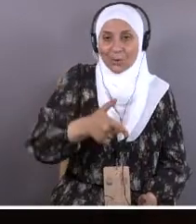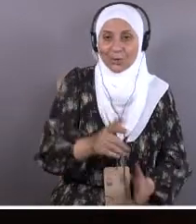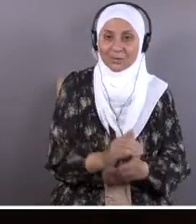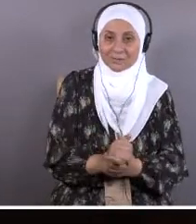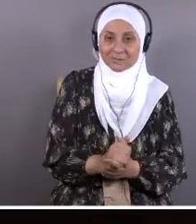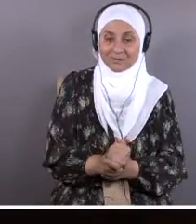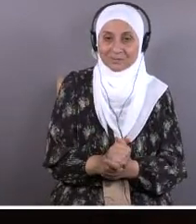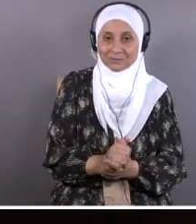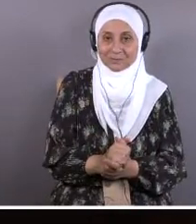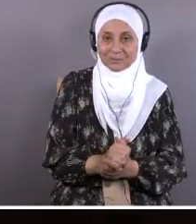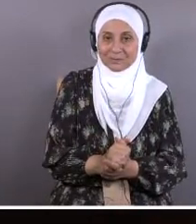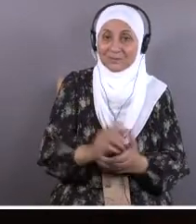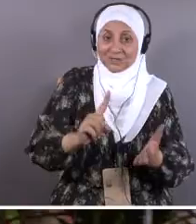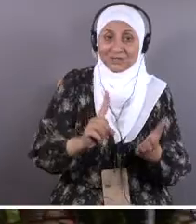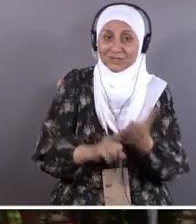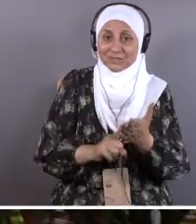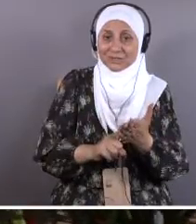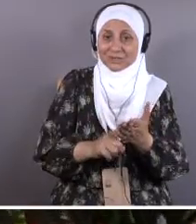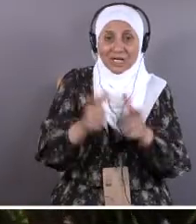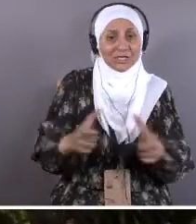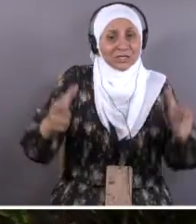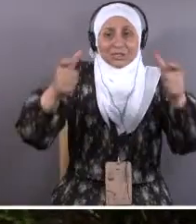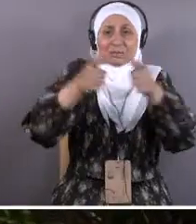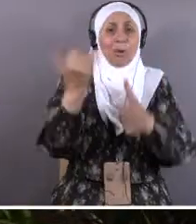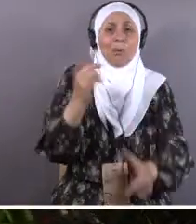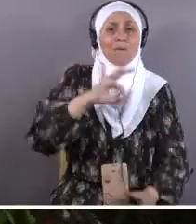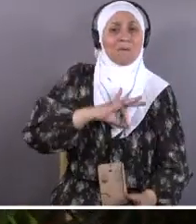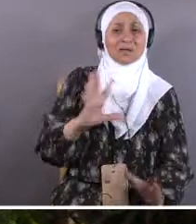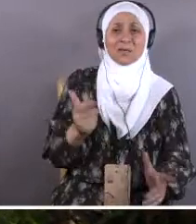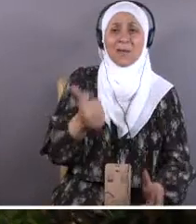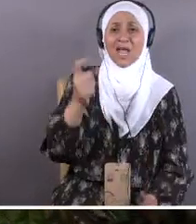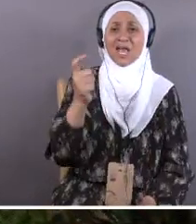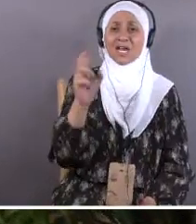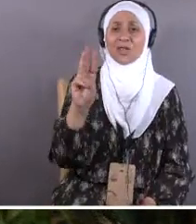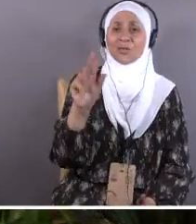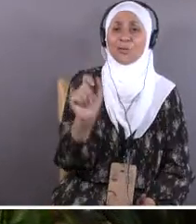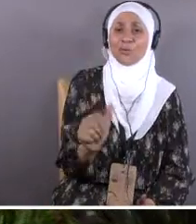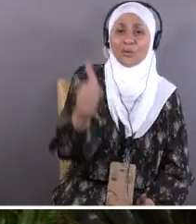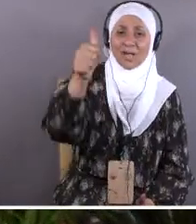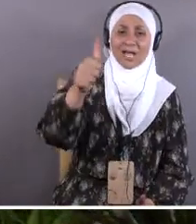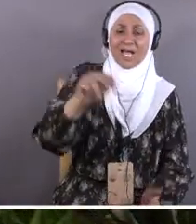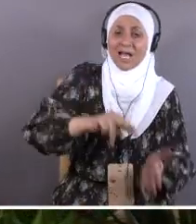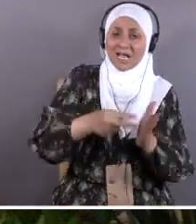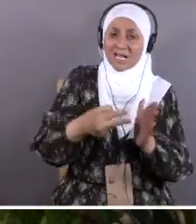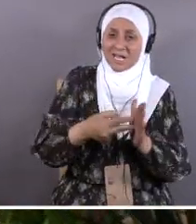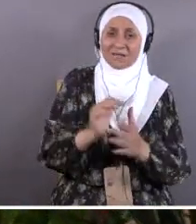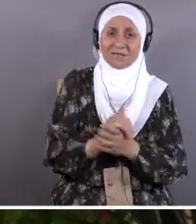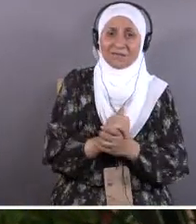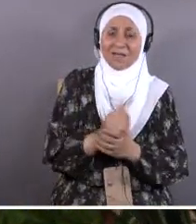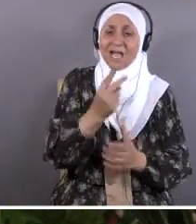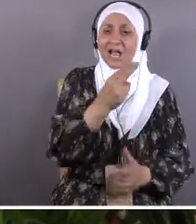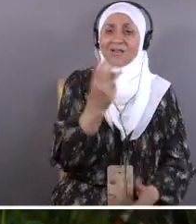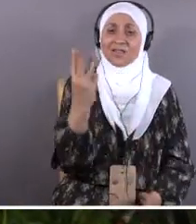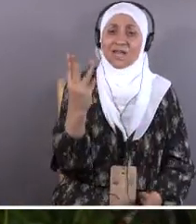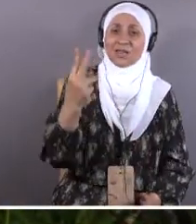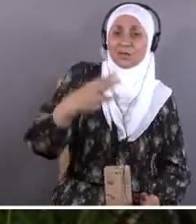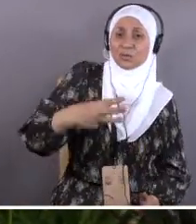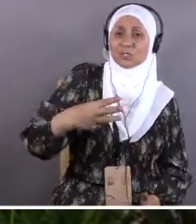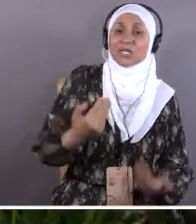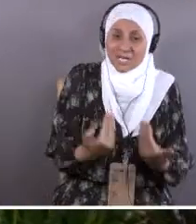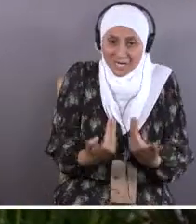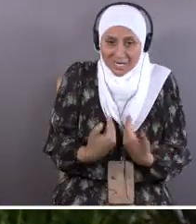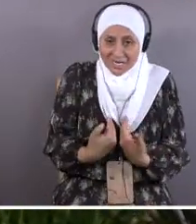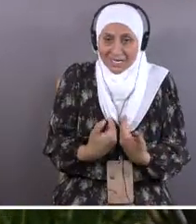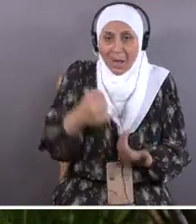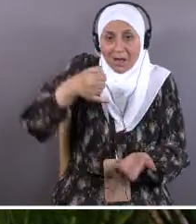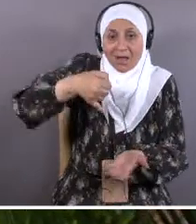means for EARTHNA, as 2023 promises to be an exciting year for us. We will continue to fly the flag of hot and